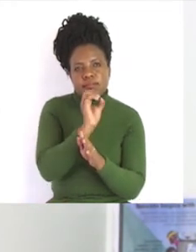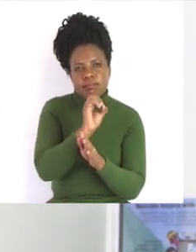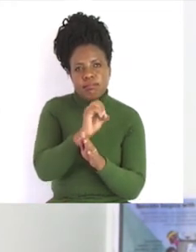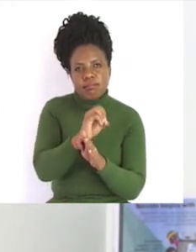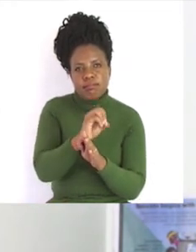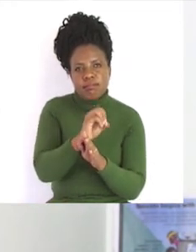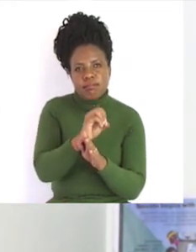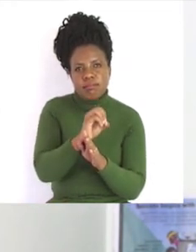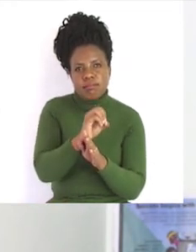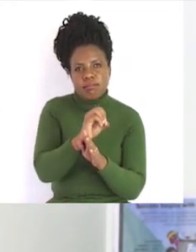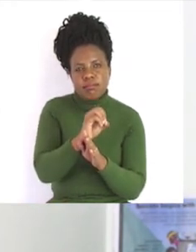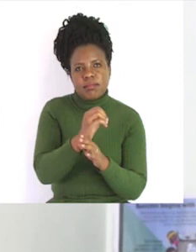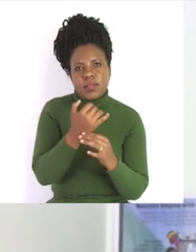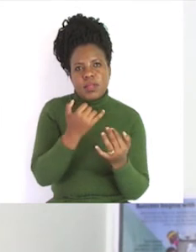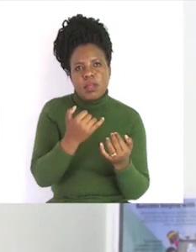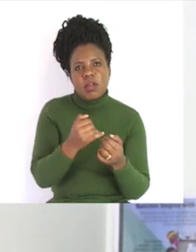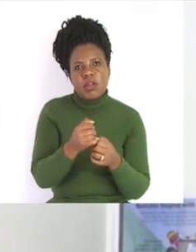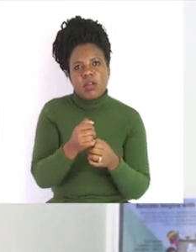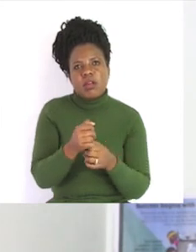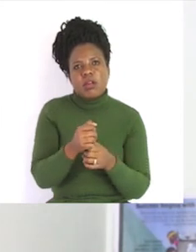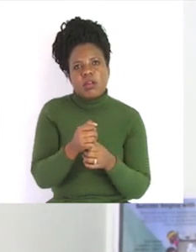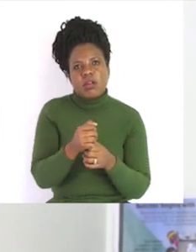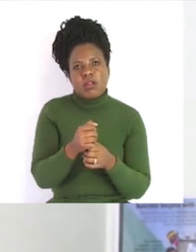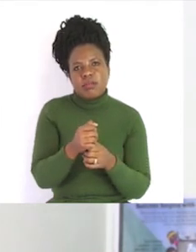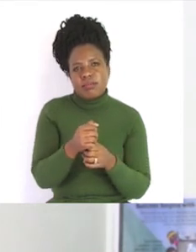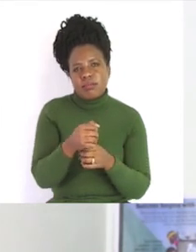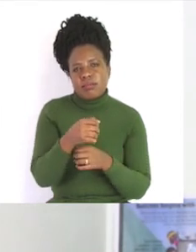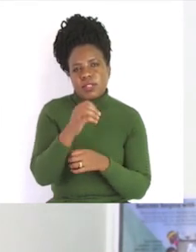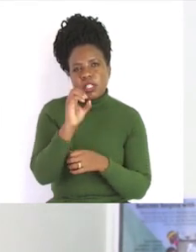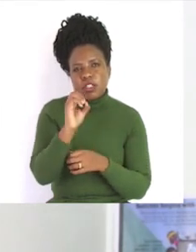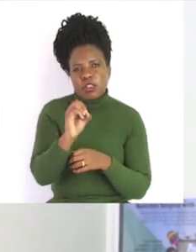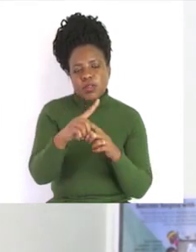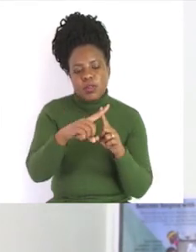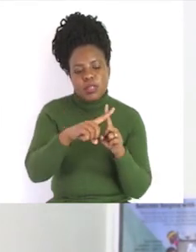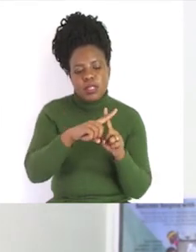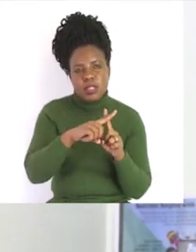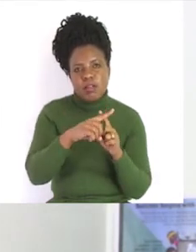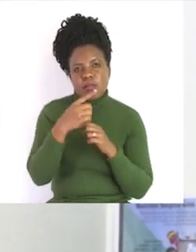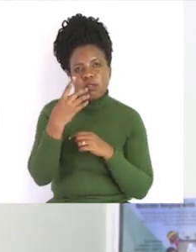Then I will say 0 times 4 will give me 0.